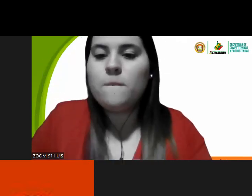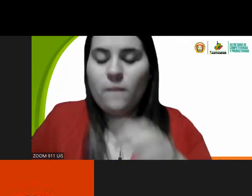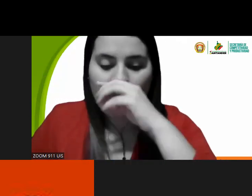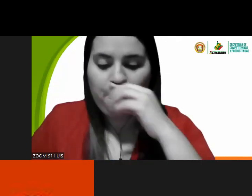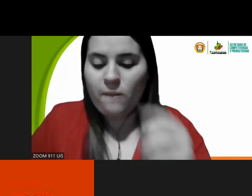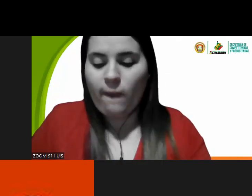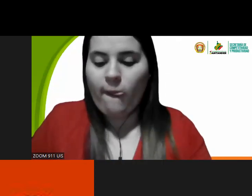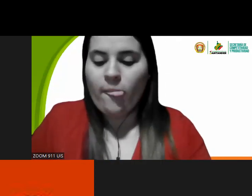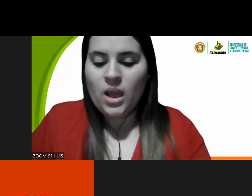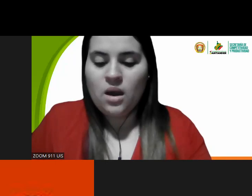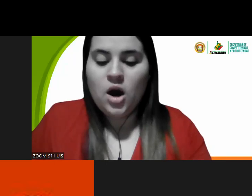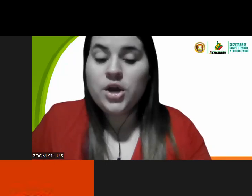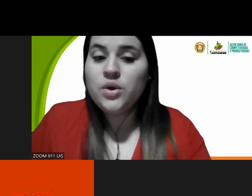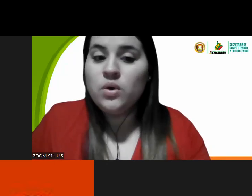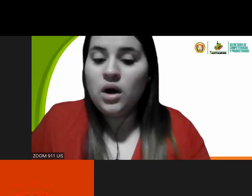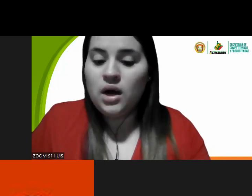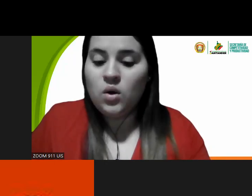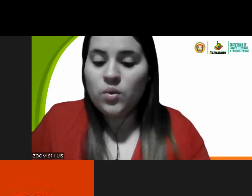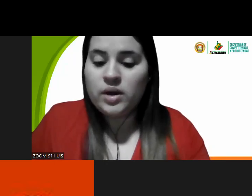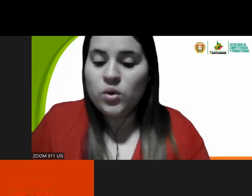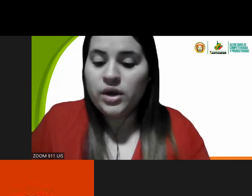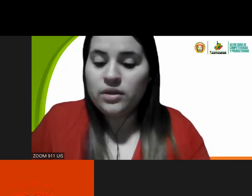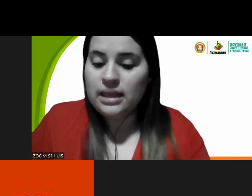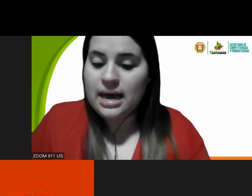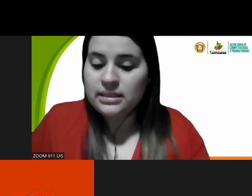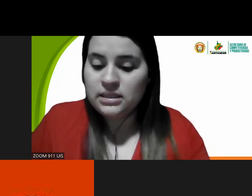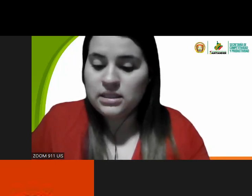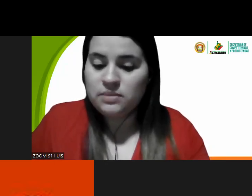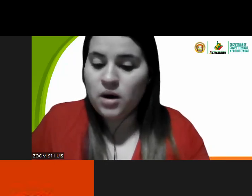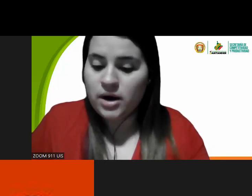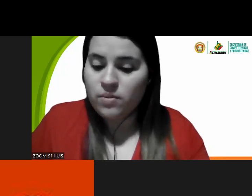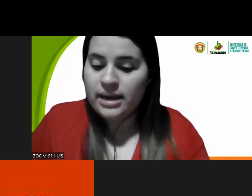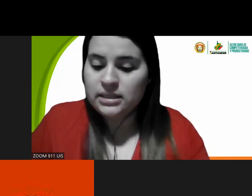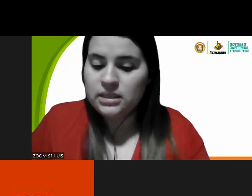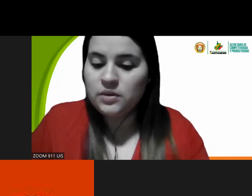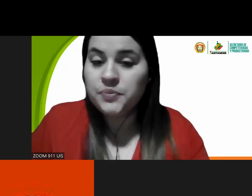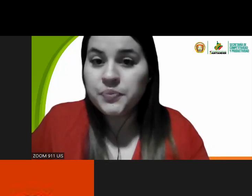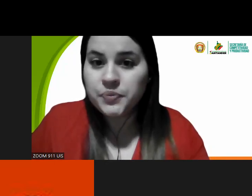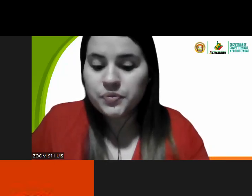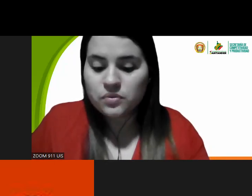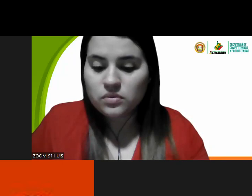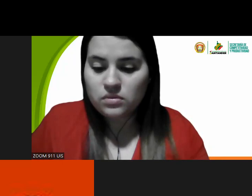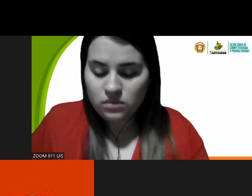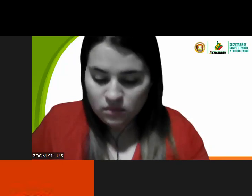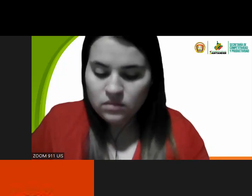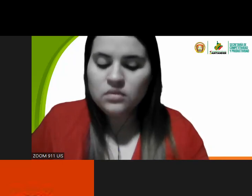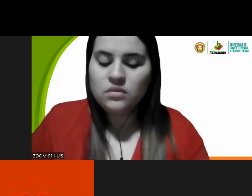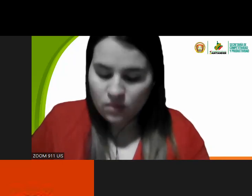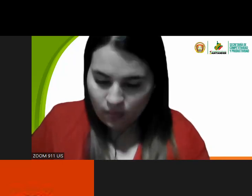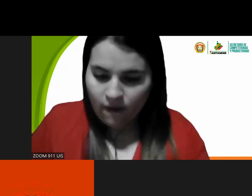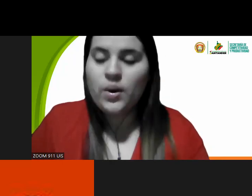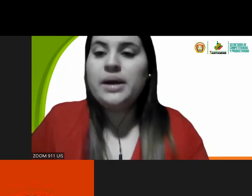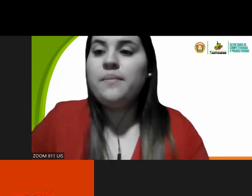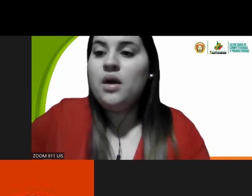Okay. Are you already working on the last part, right? Yes, Yes.